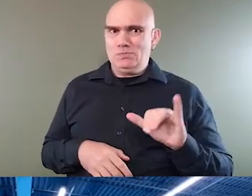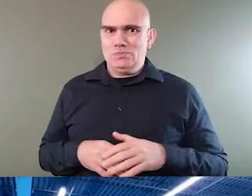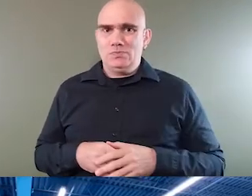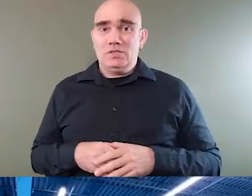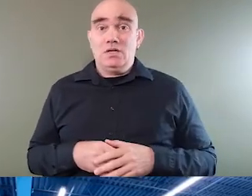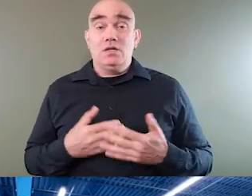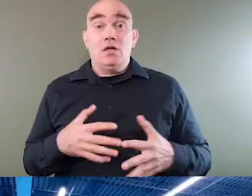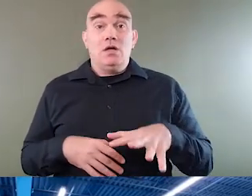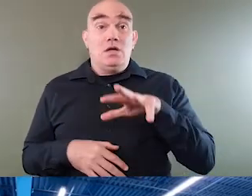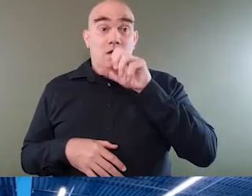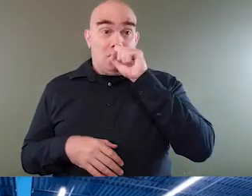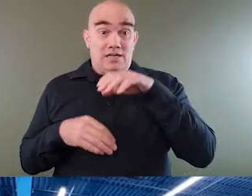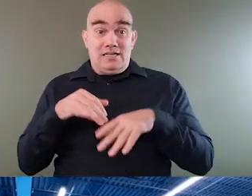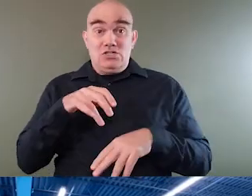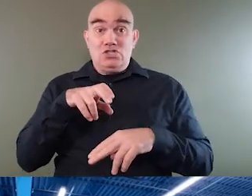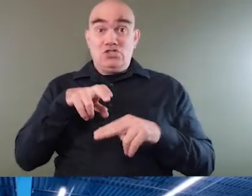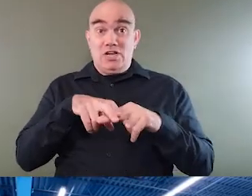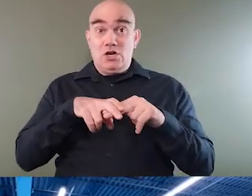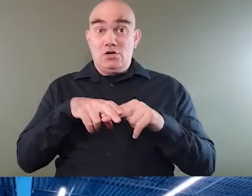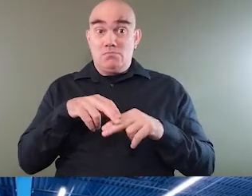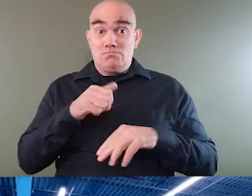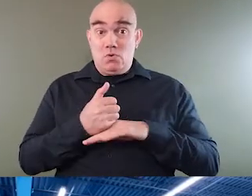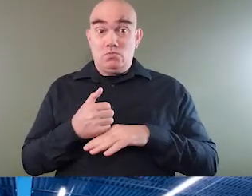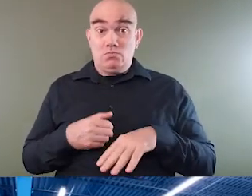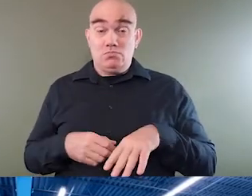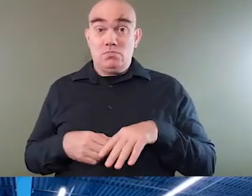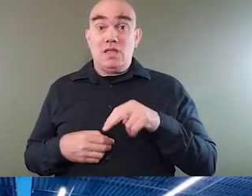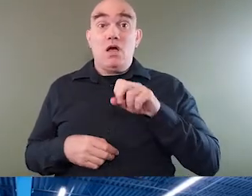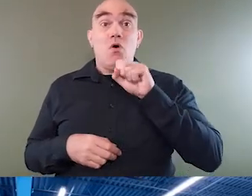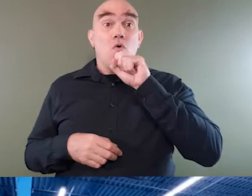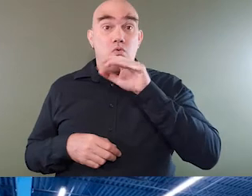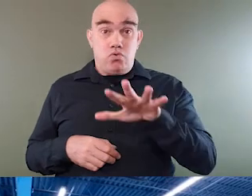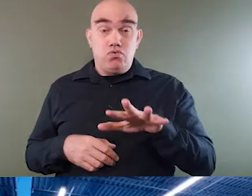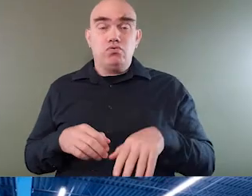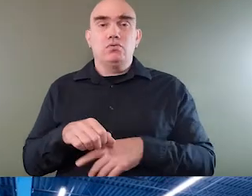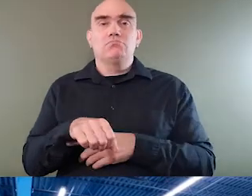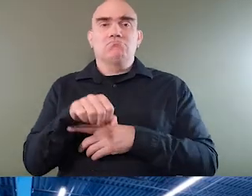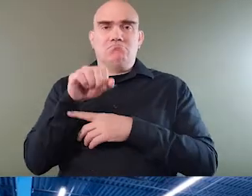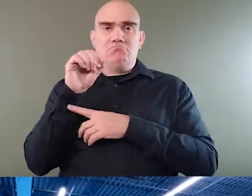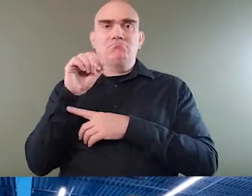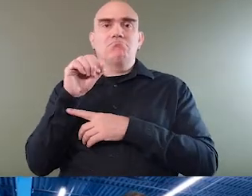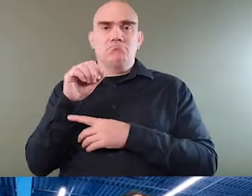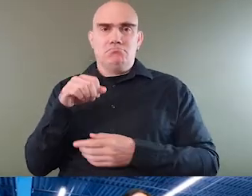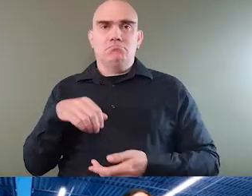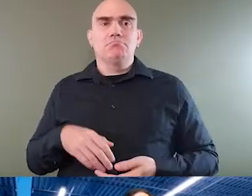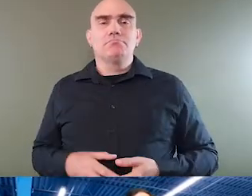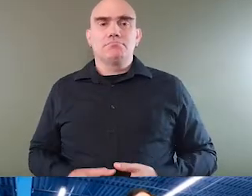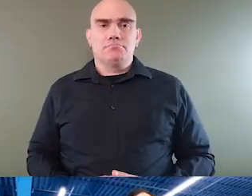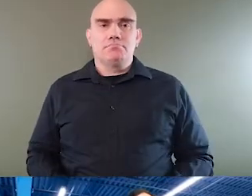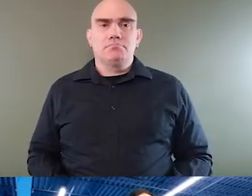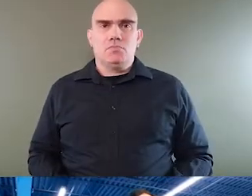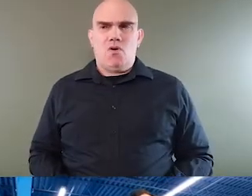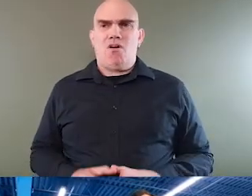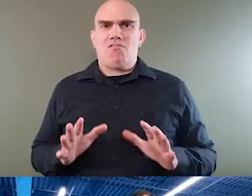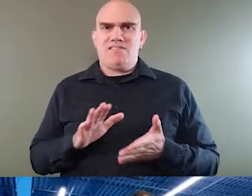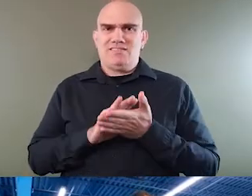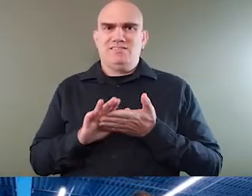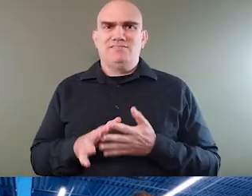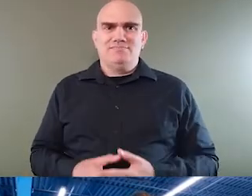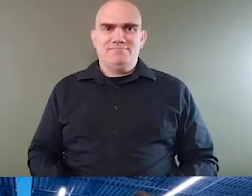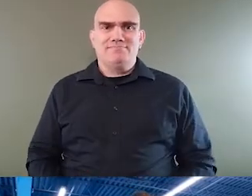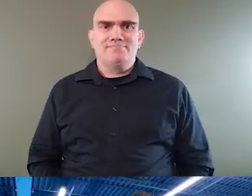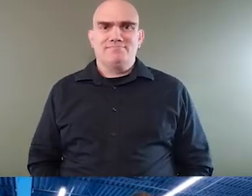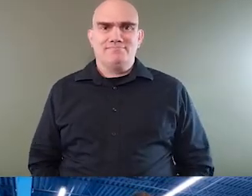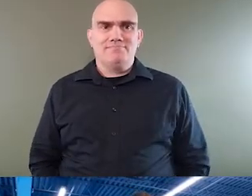more inhale in this chair posture and exhale, come back to upright. Woo,